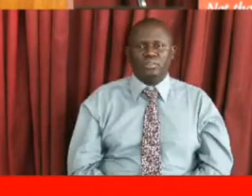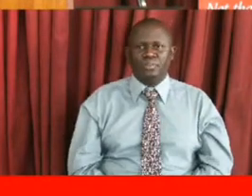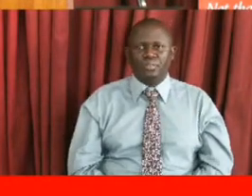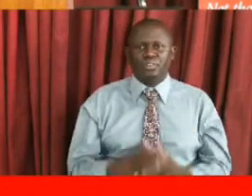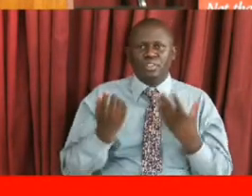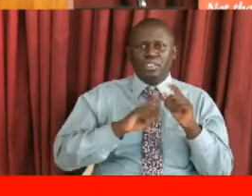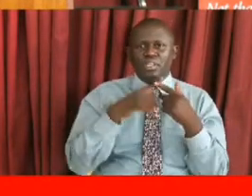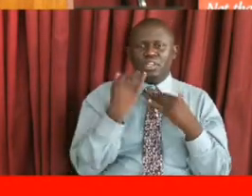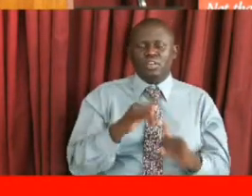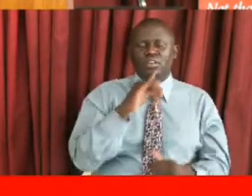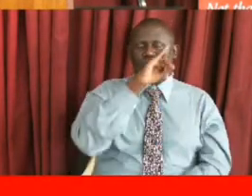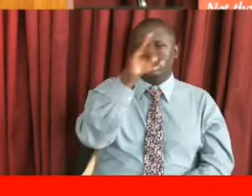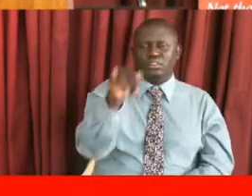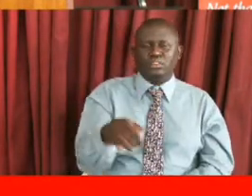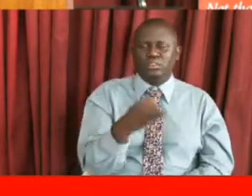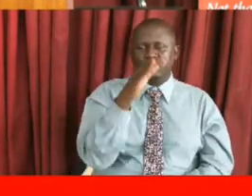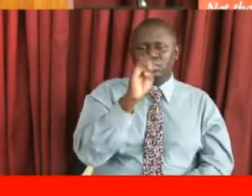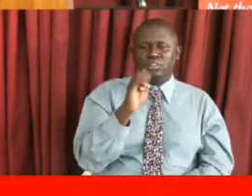message